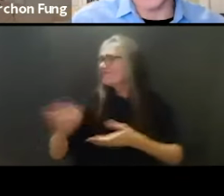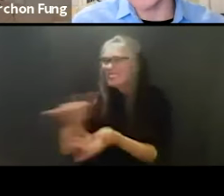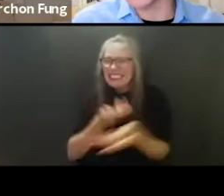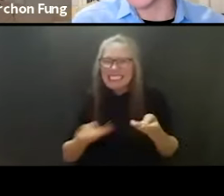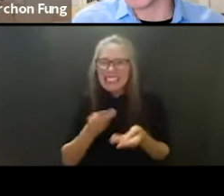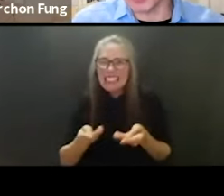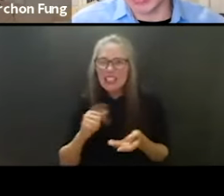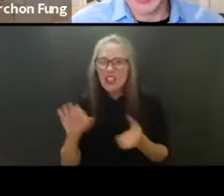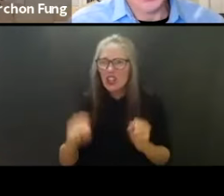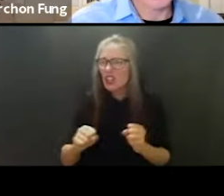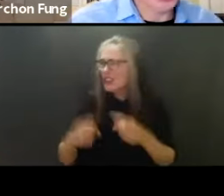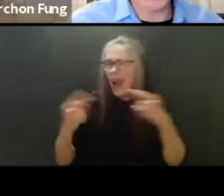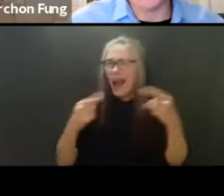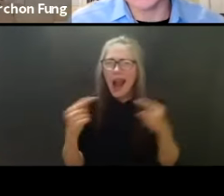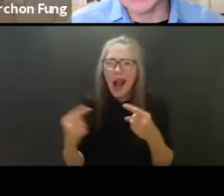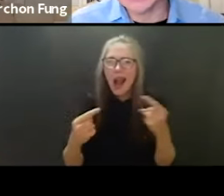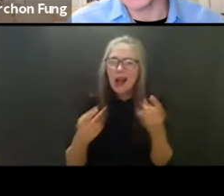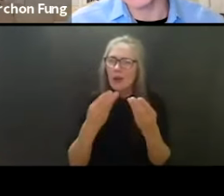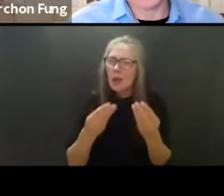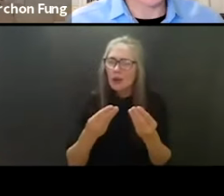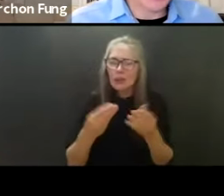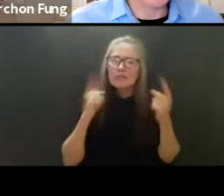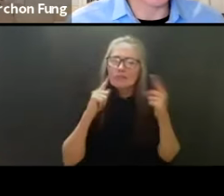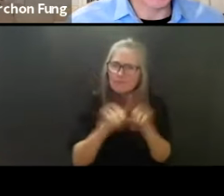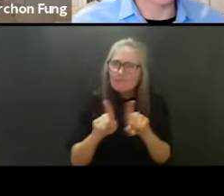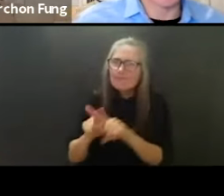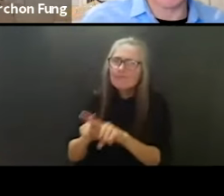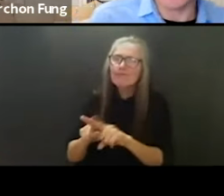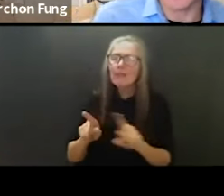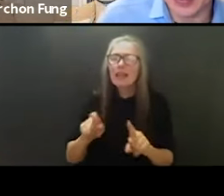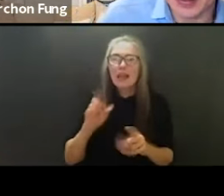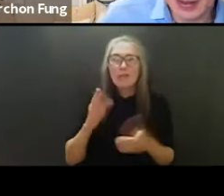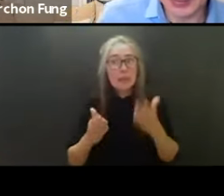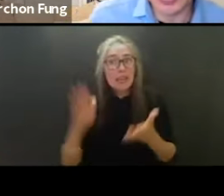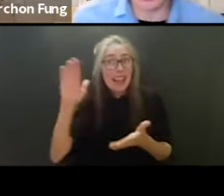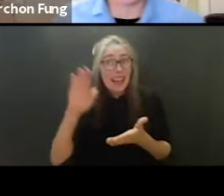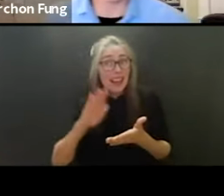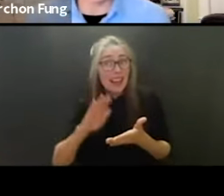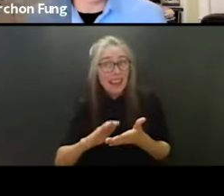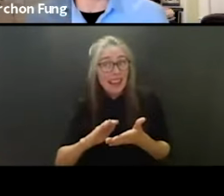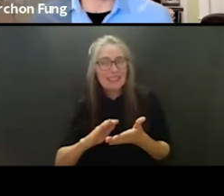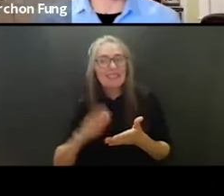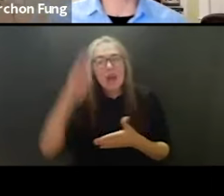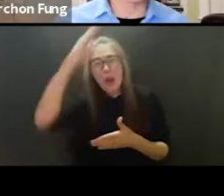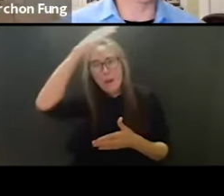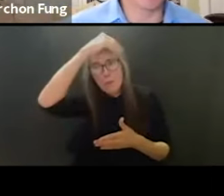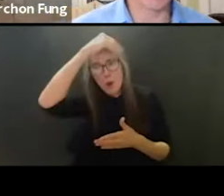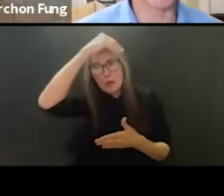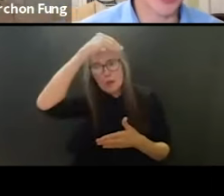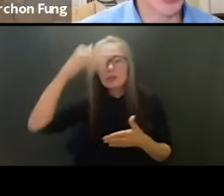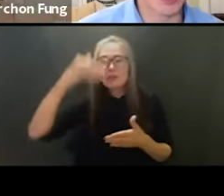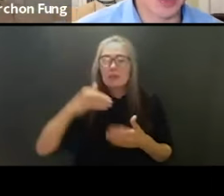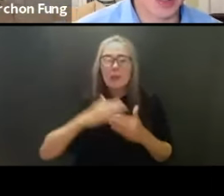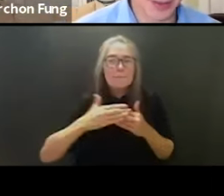their own basis of support and jockey and deal and I think that as a result of that, we would likely to see some